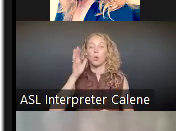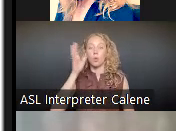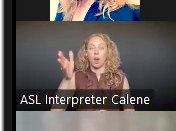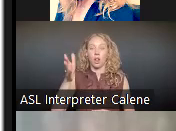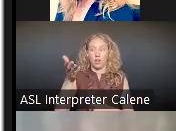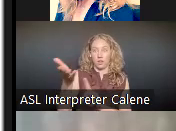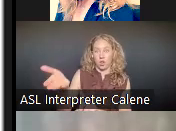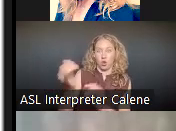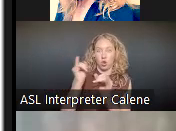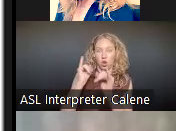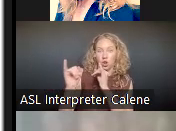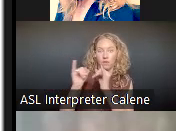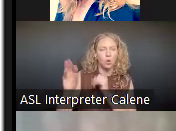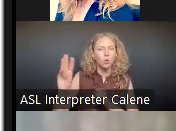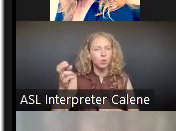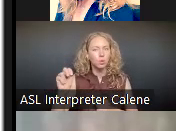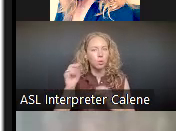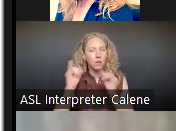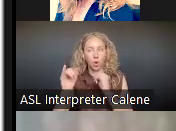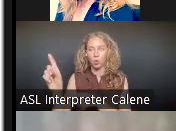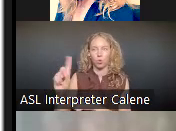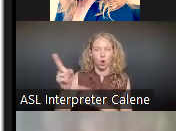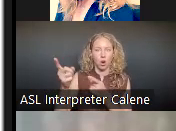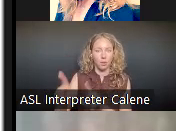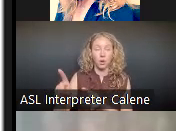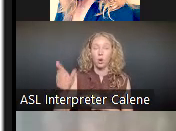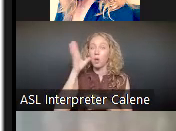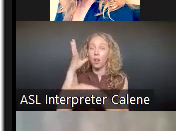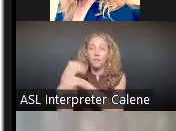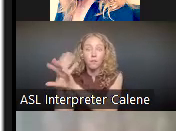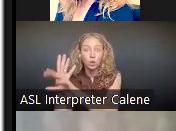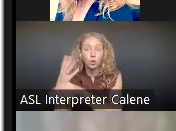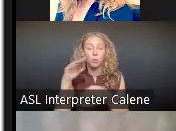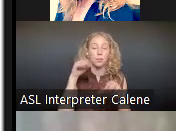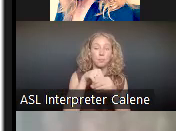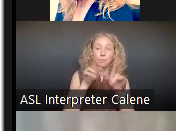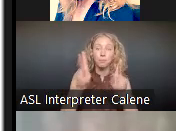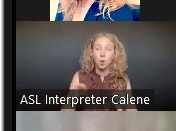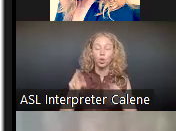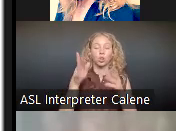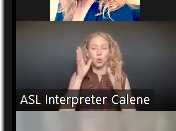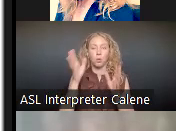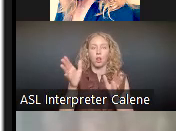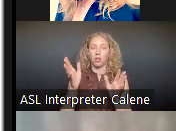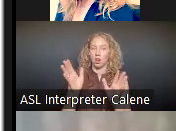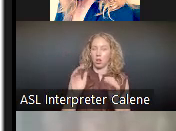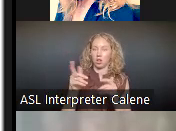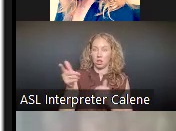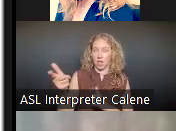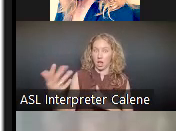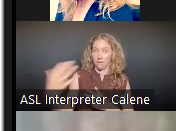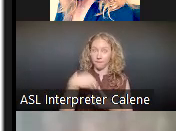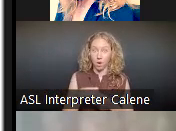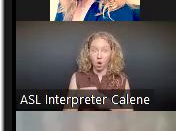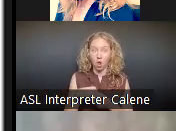interview? When is it going to happen? Where is it going to happen? Is this going to be virtually? Is it going to be in person, right? How involved do they need to